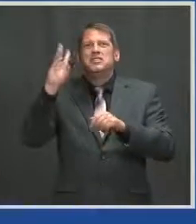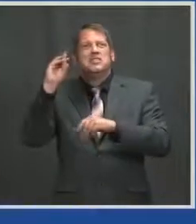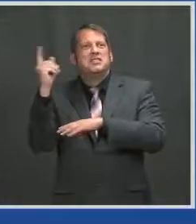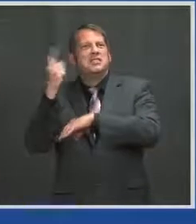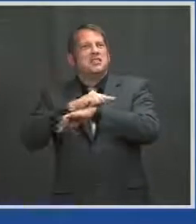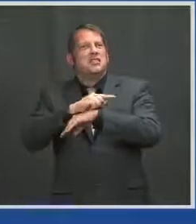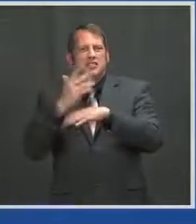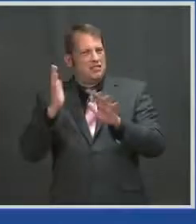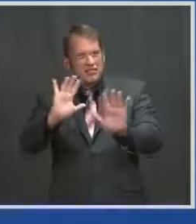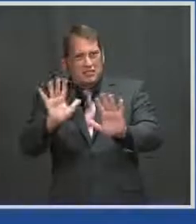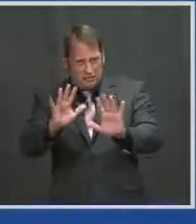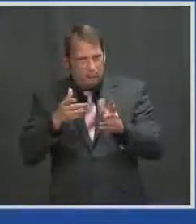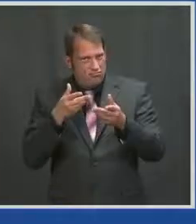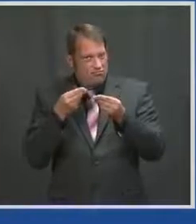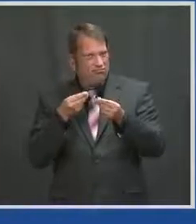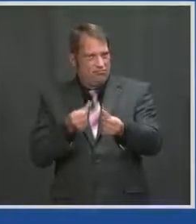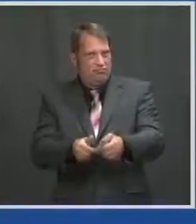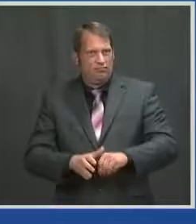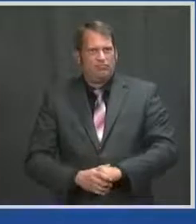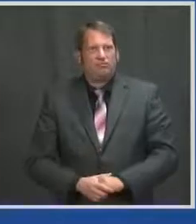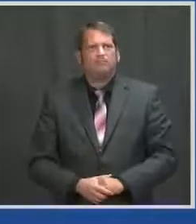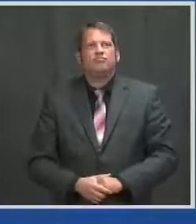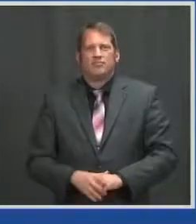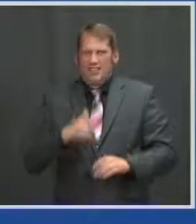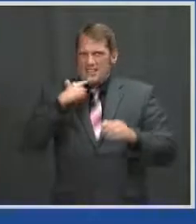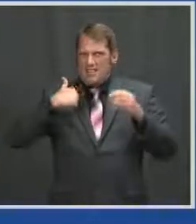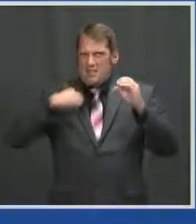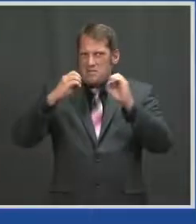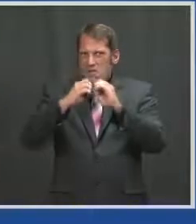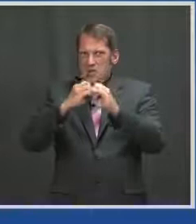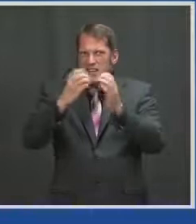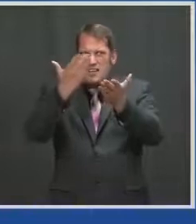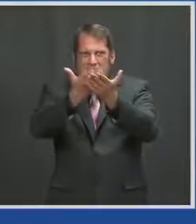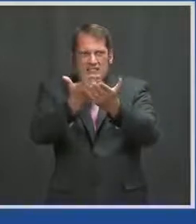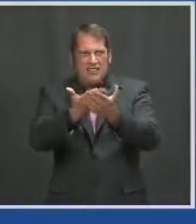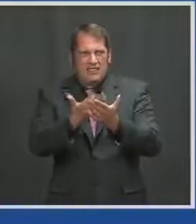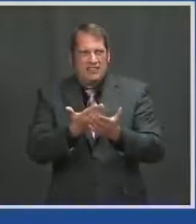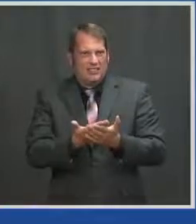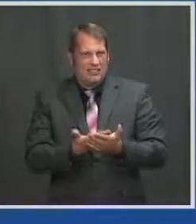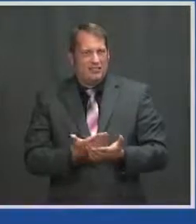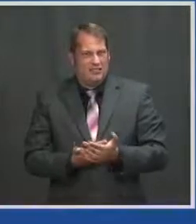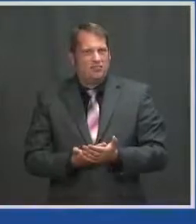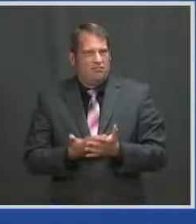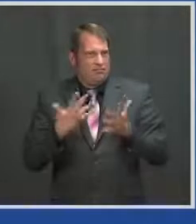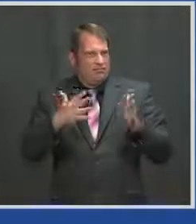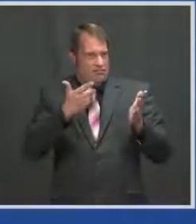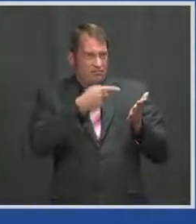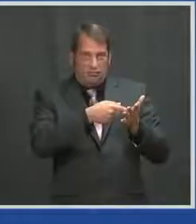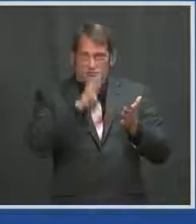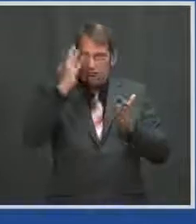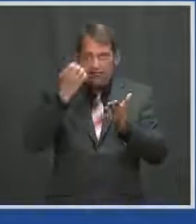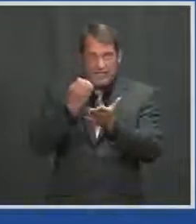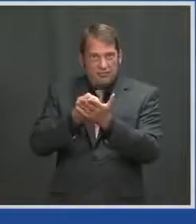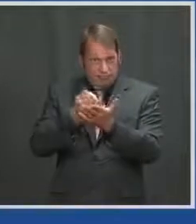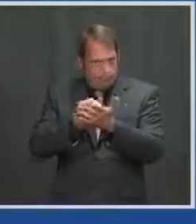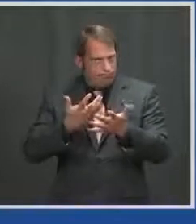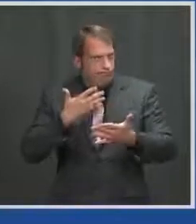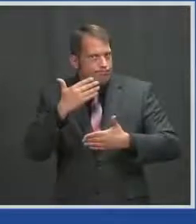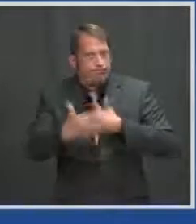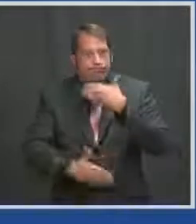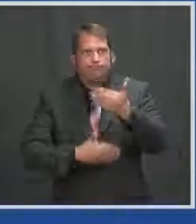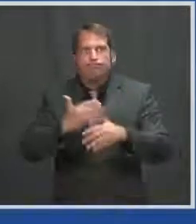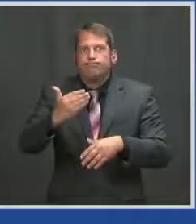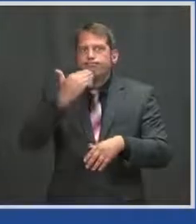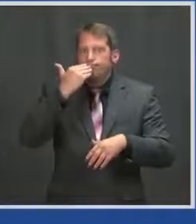evidence that our economy is moving in the right direction. But it's clear we have a long way to go. All told, our economy has added more